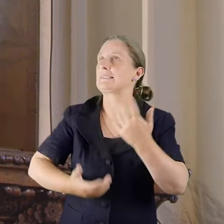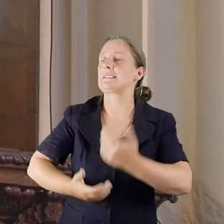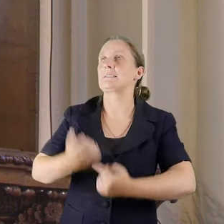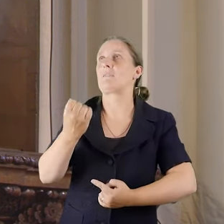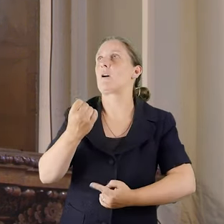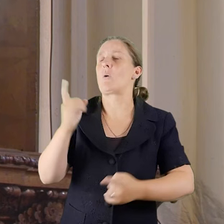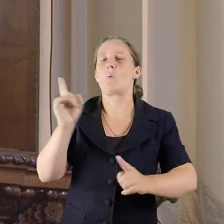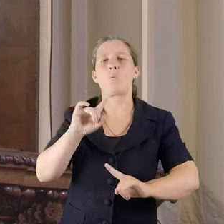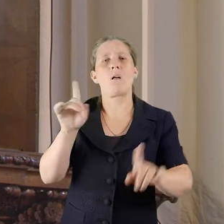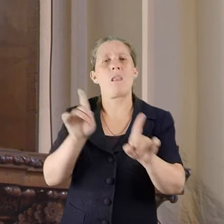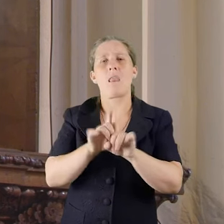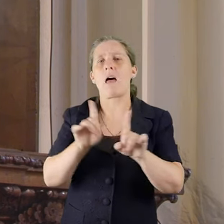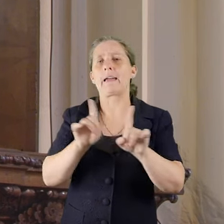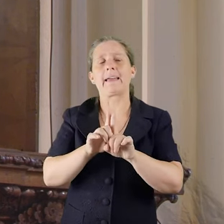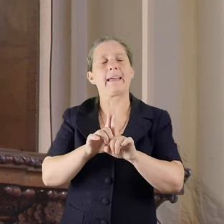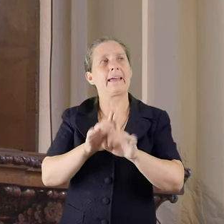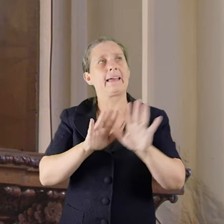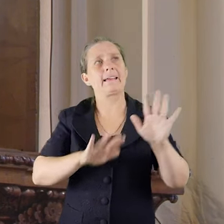all its fullness.